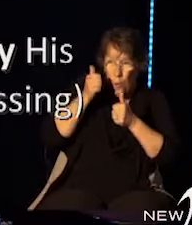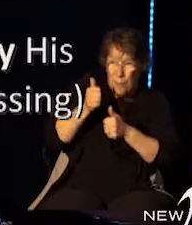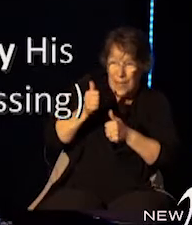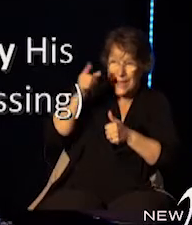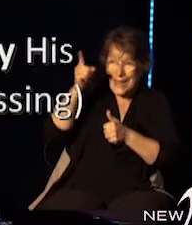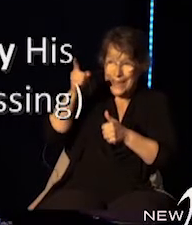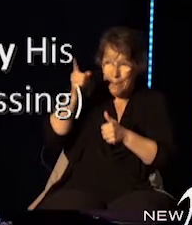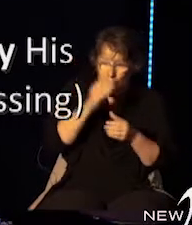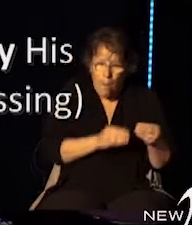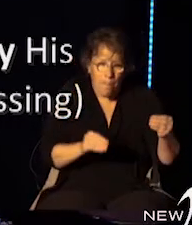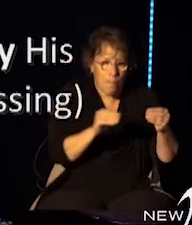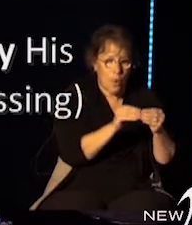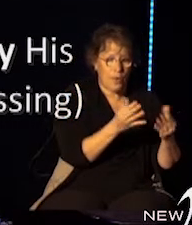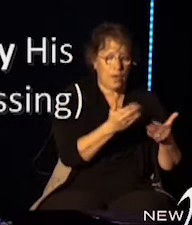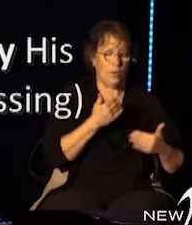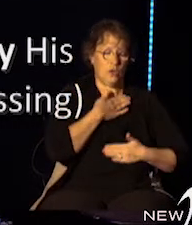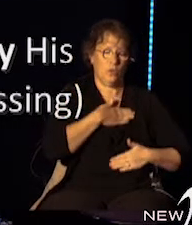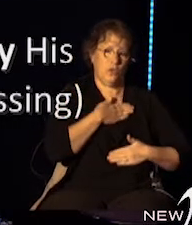enjoy his blessings?